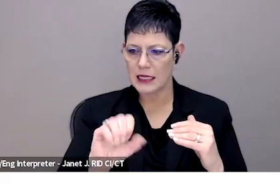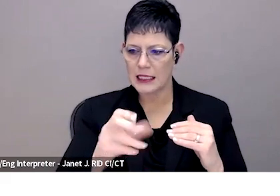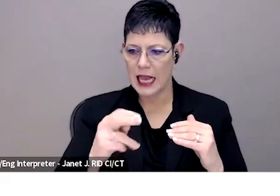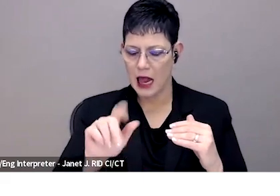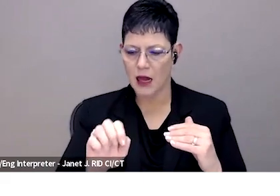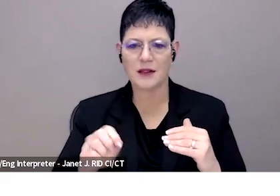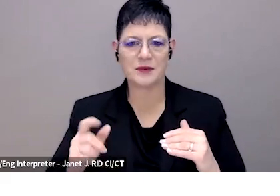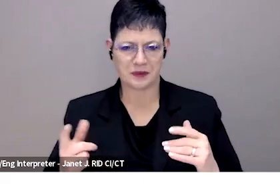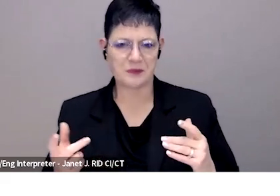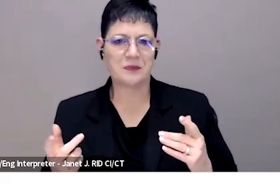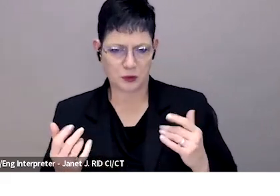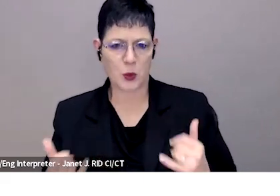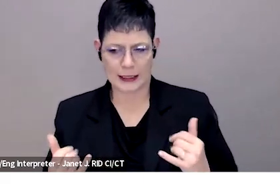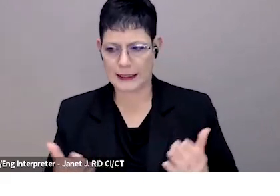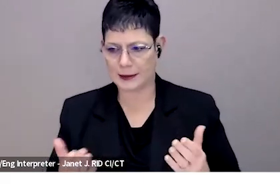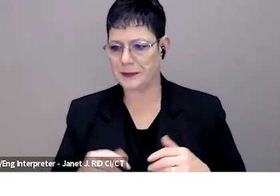Present.